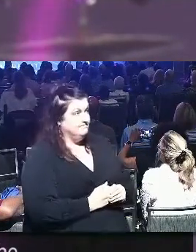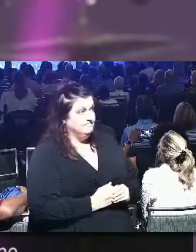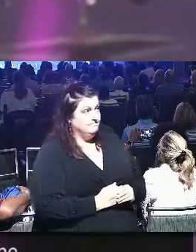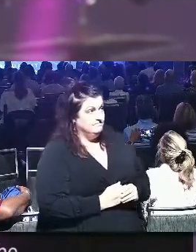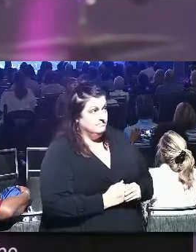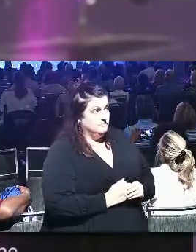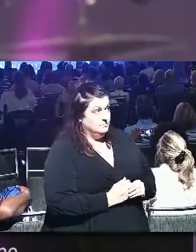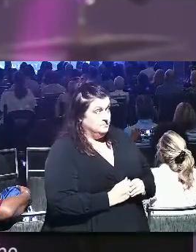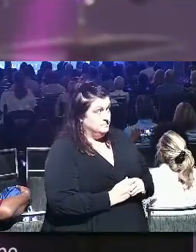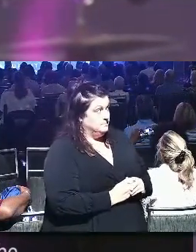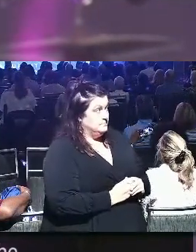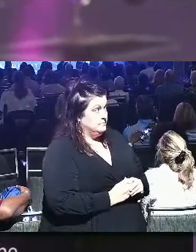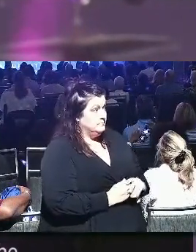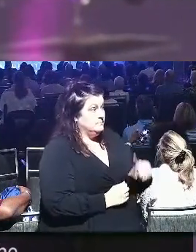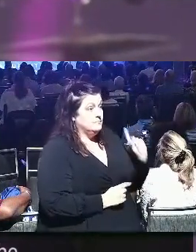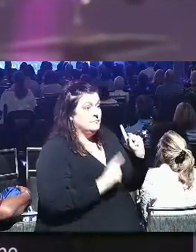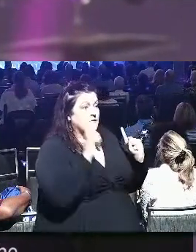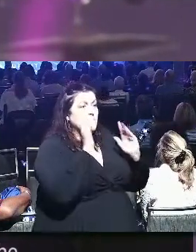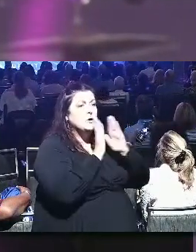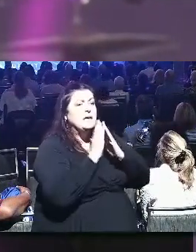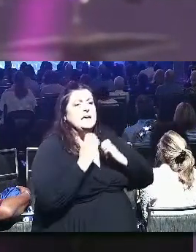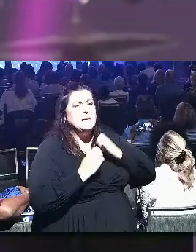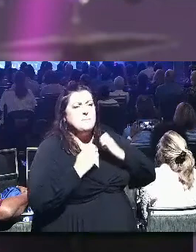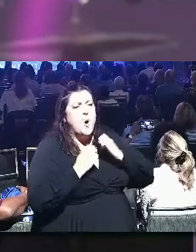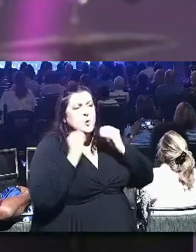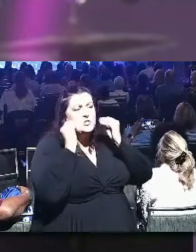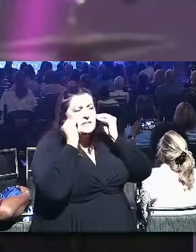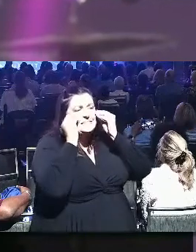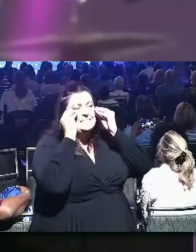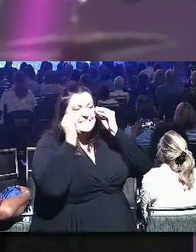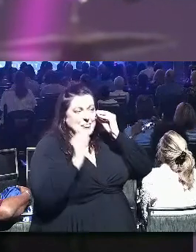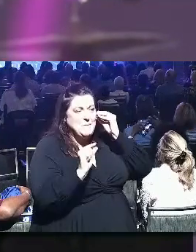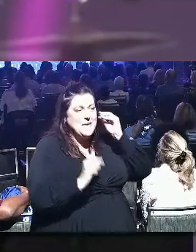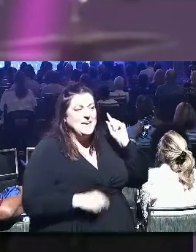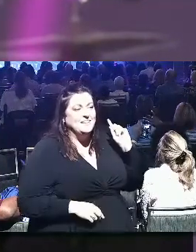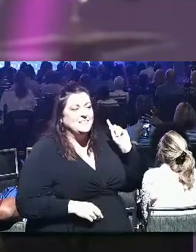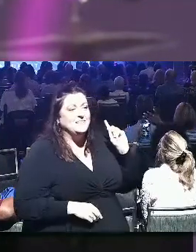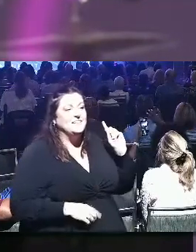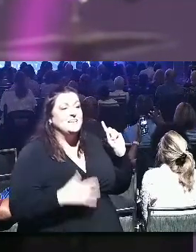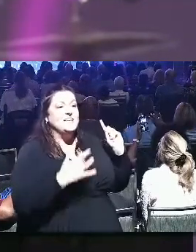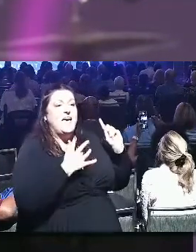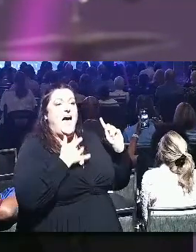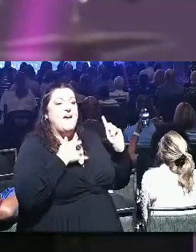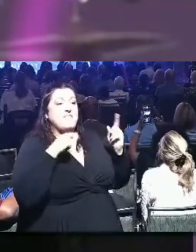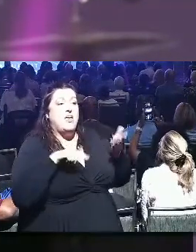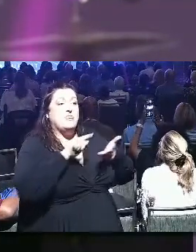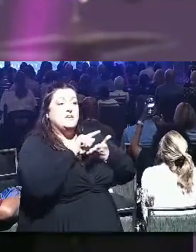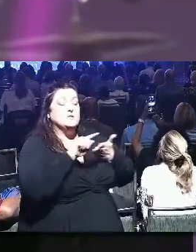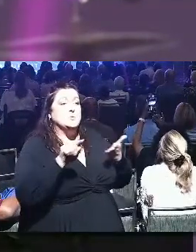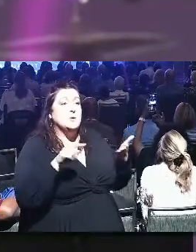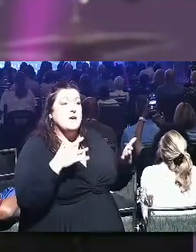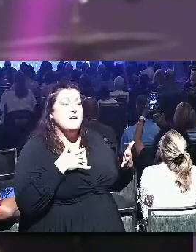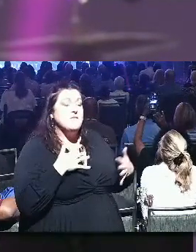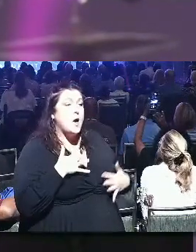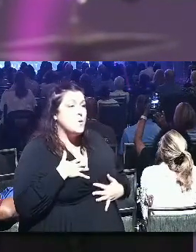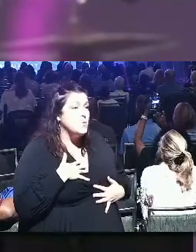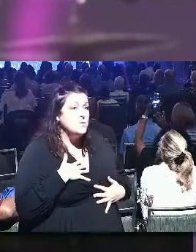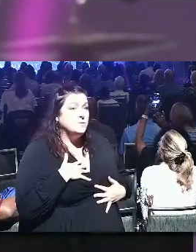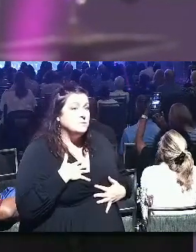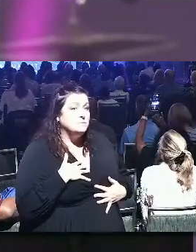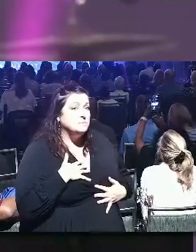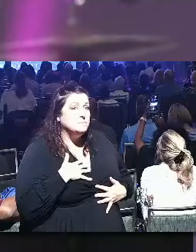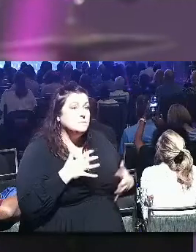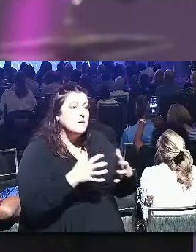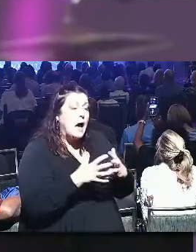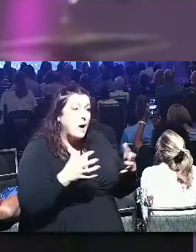for your prayers and support. I felt this week a sense of how much